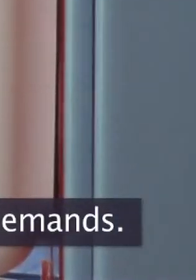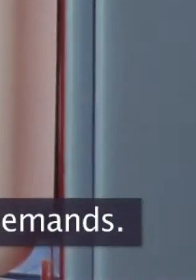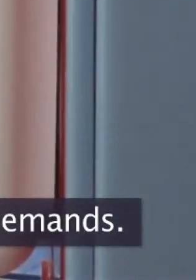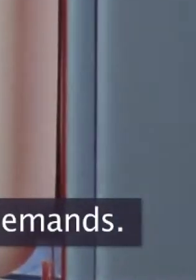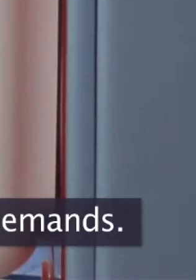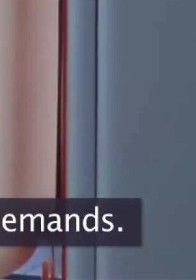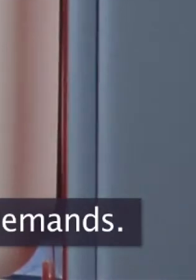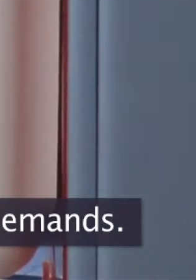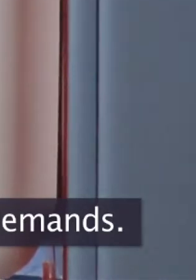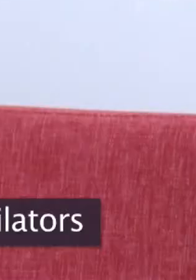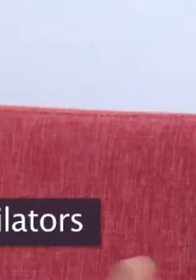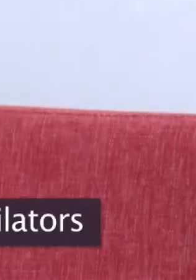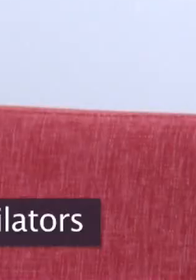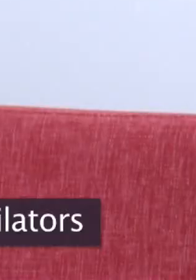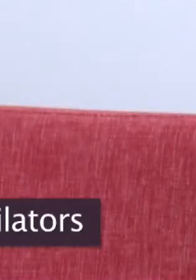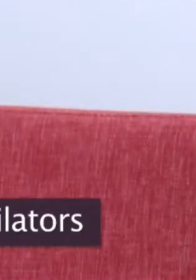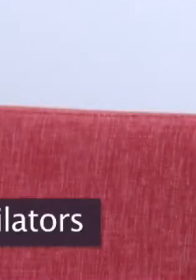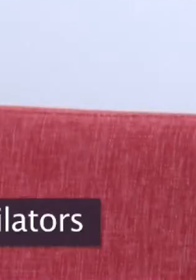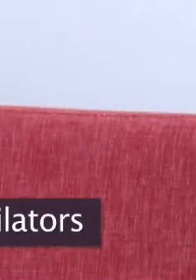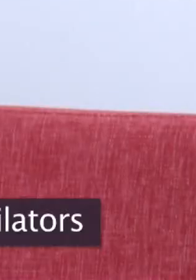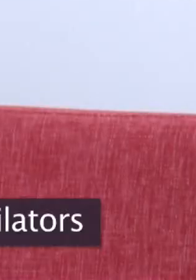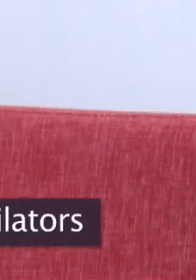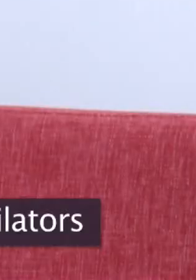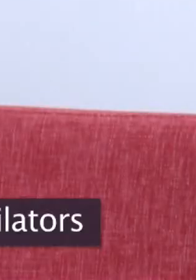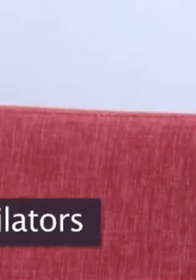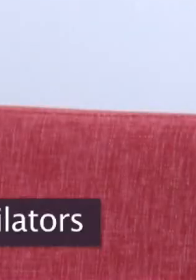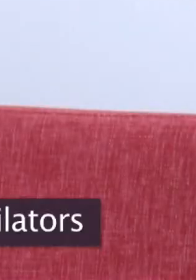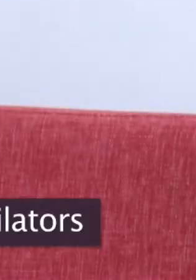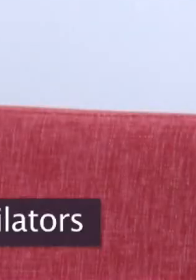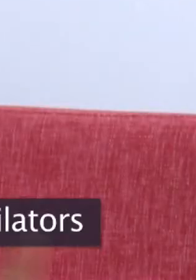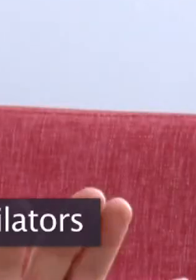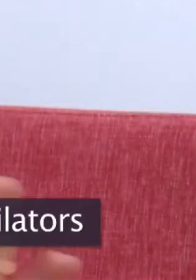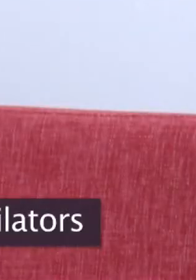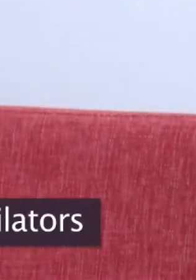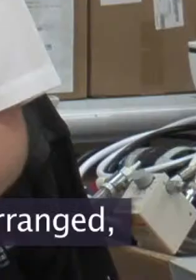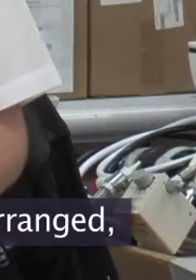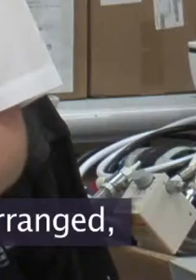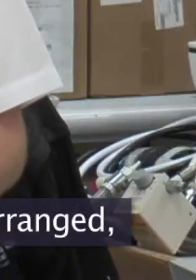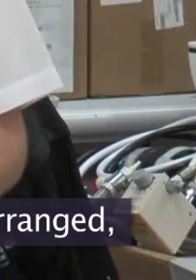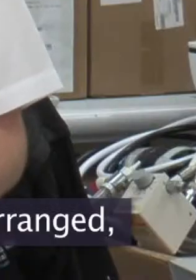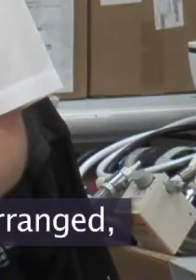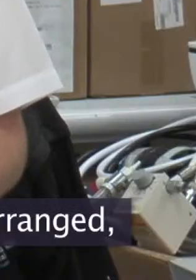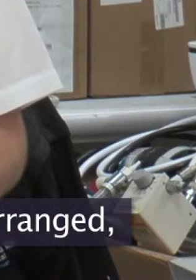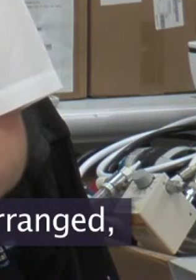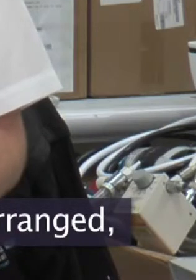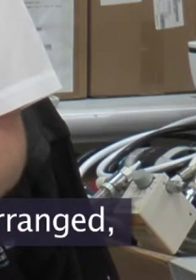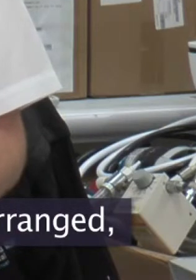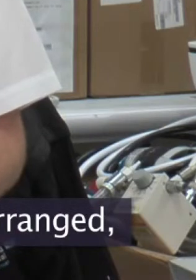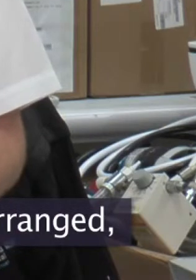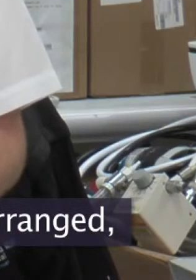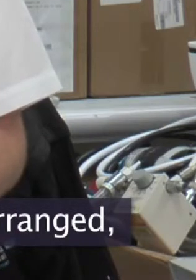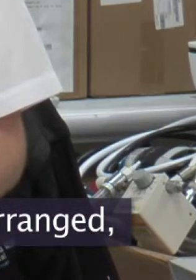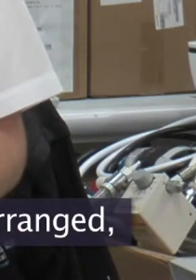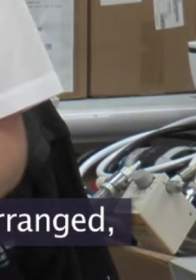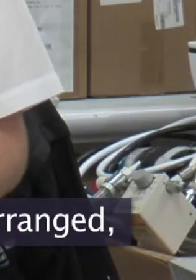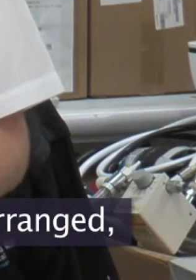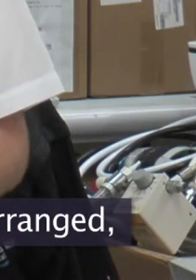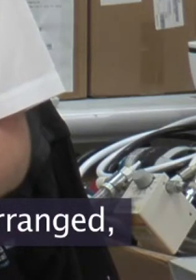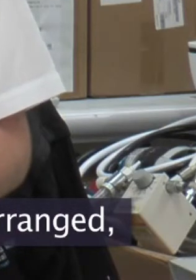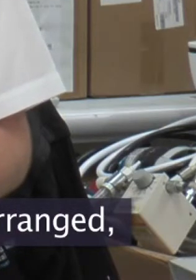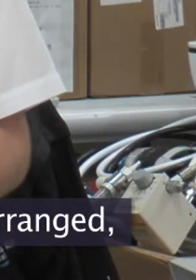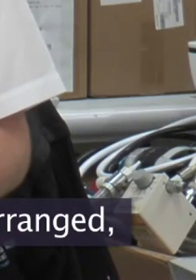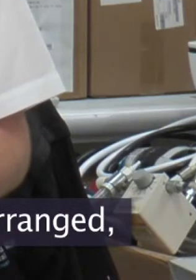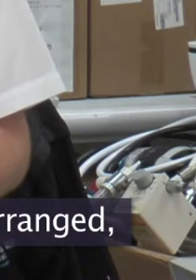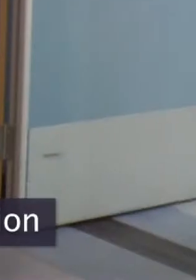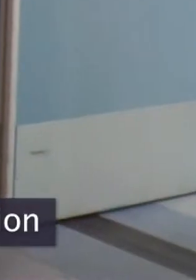Different services had different demands. If you think about clinical engineering with all the ventilators and pumps that had to be arranged, the